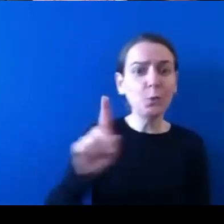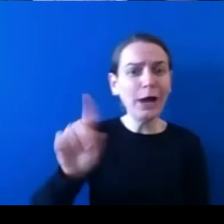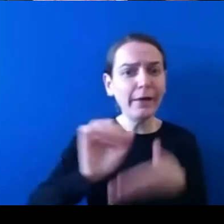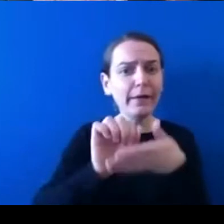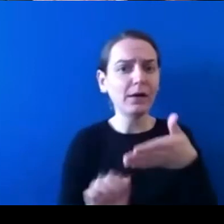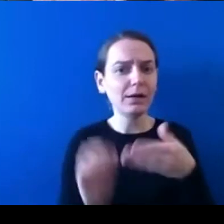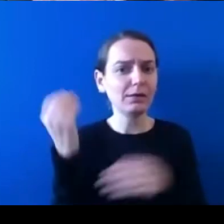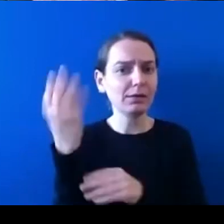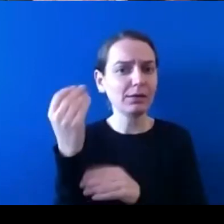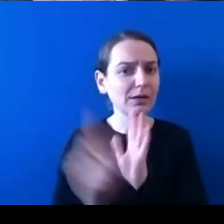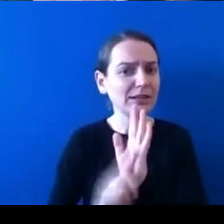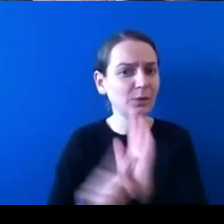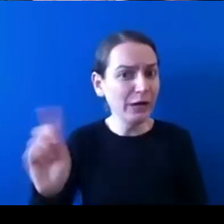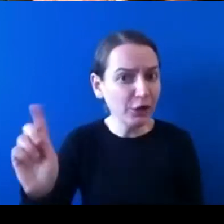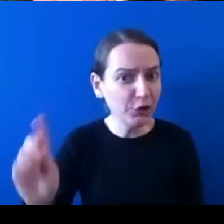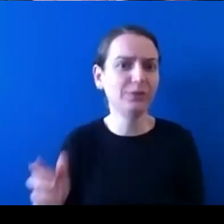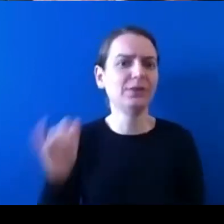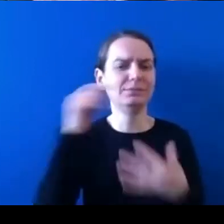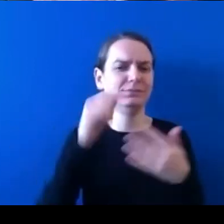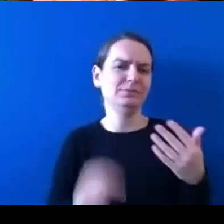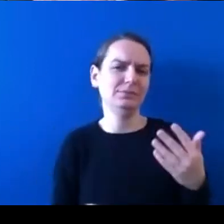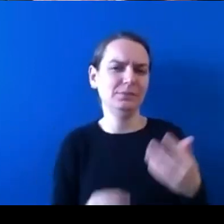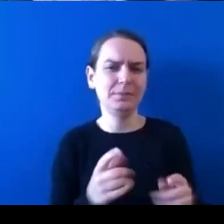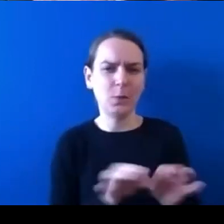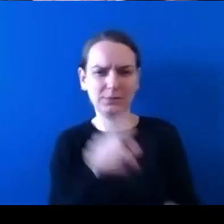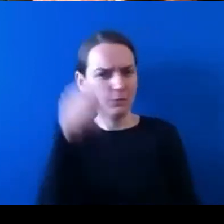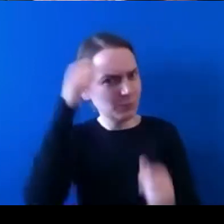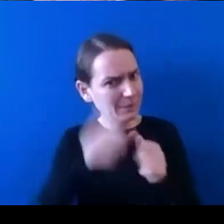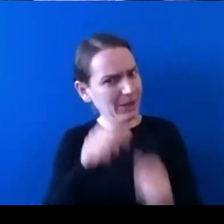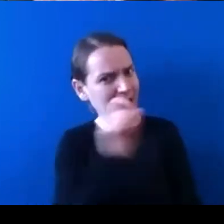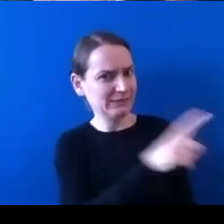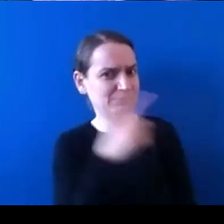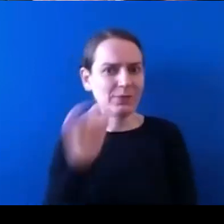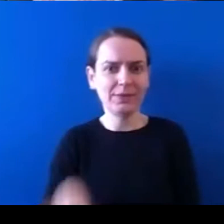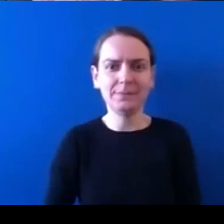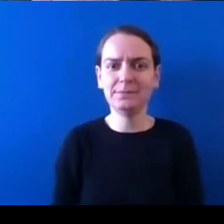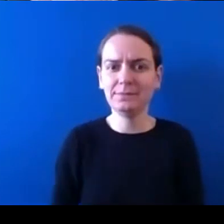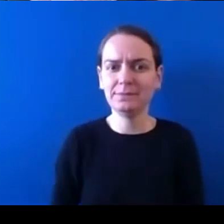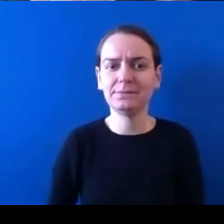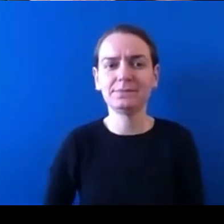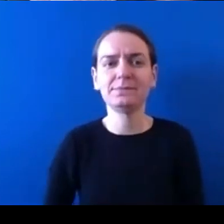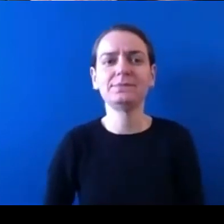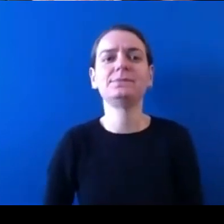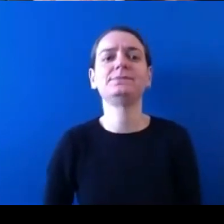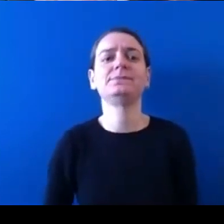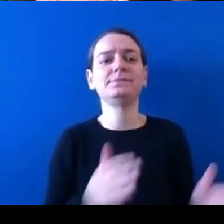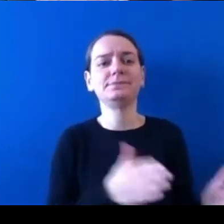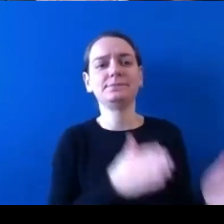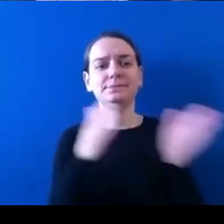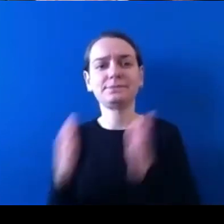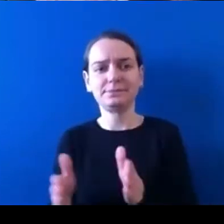have your sunglasses, low vision devices, light, flashlight, and backpack, etc.